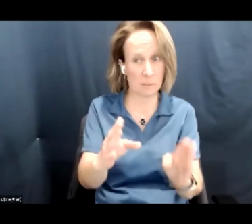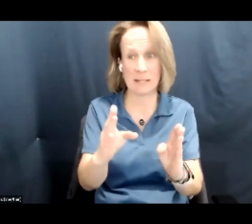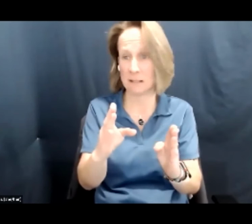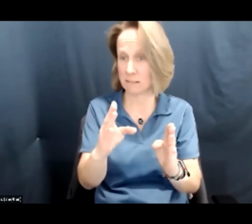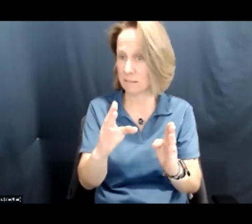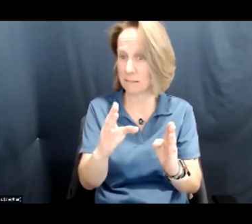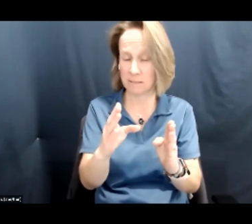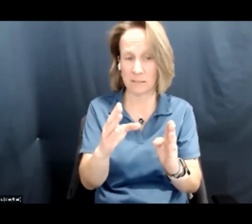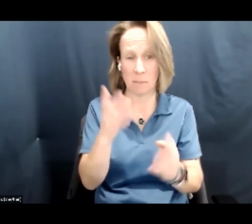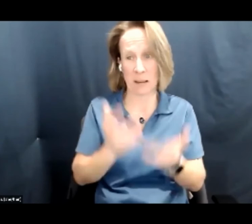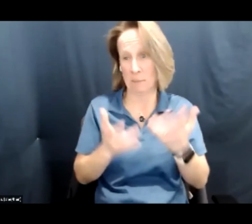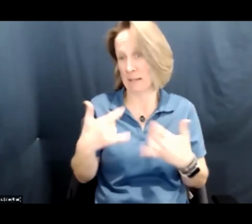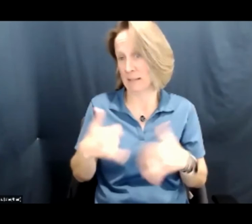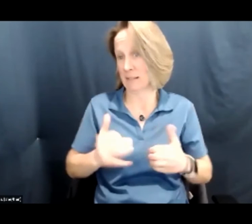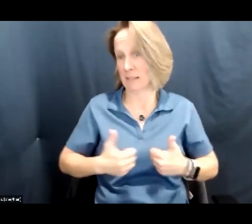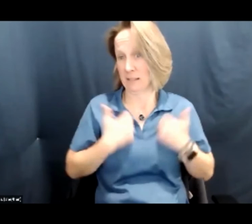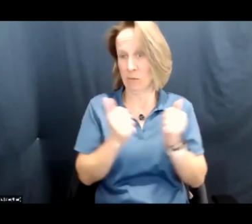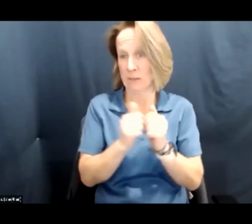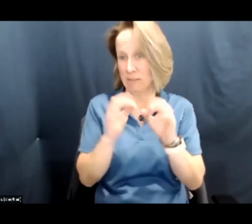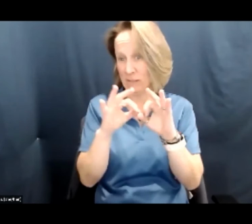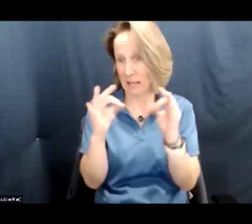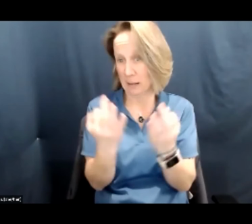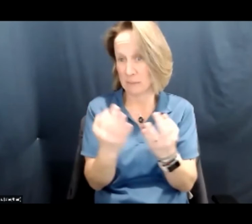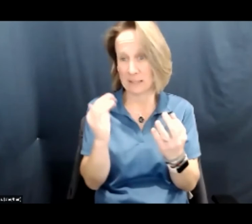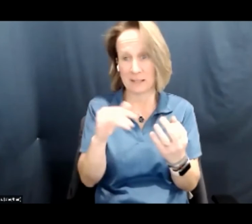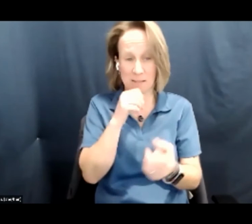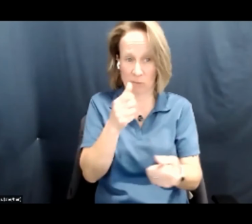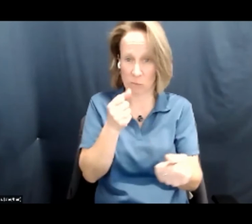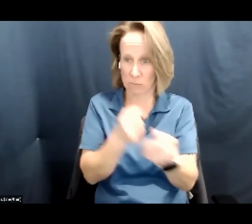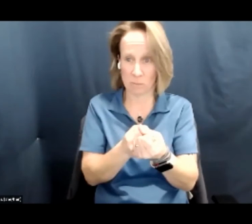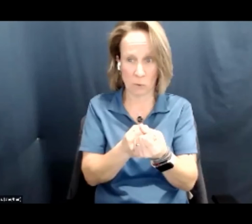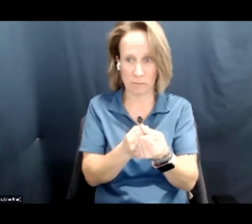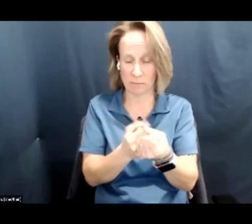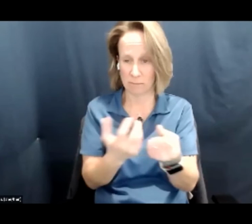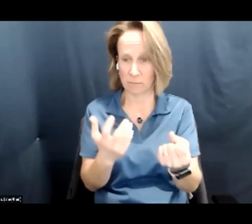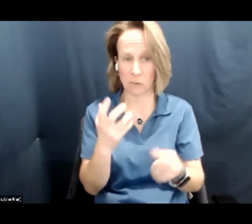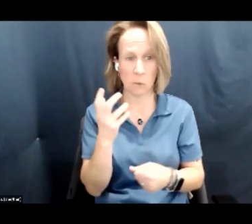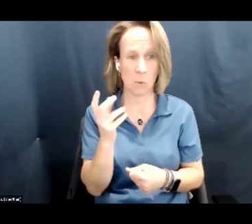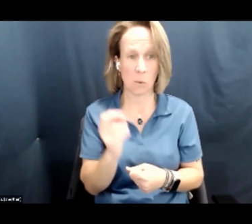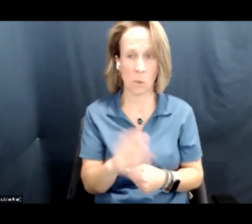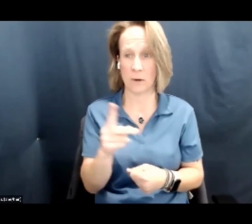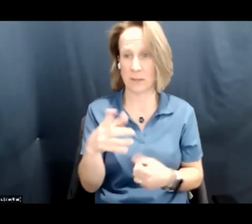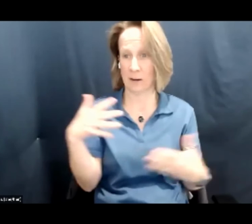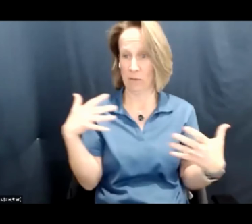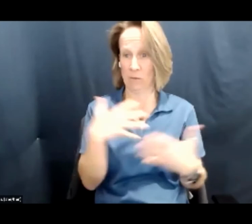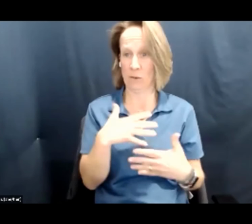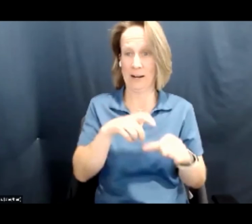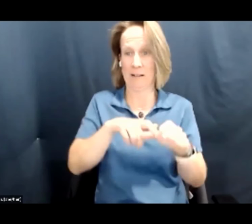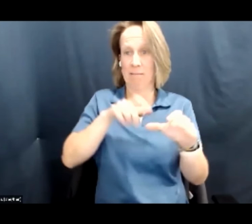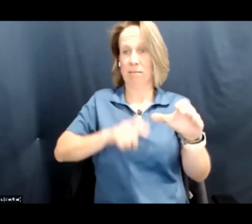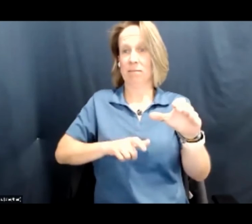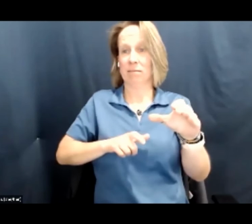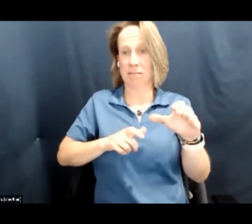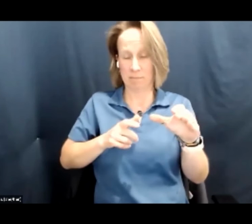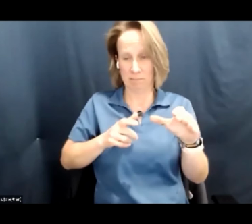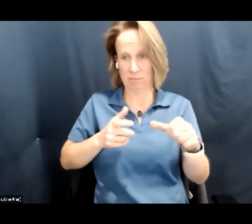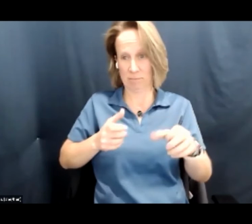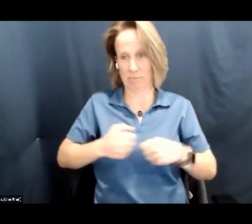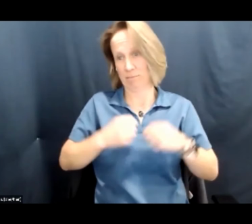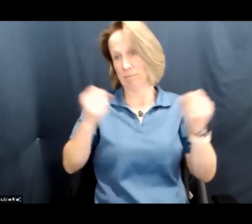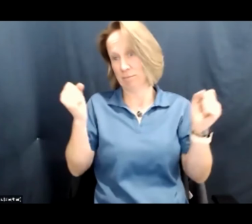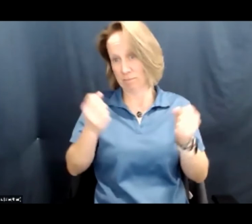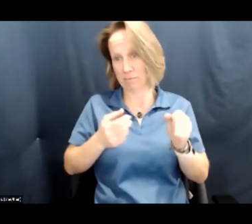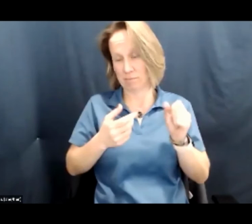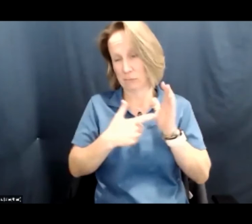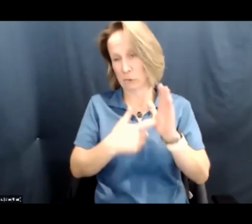live with relatives who don't support them, right? Or they are afraid to be out to this person, so then they can't